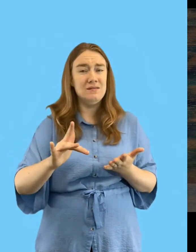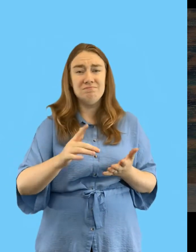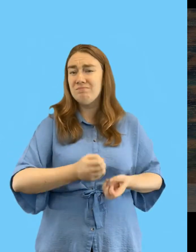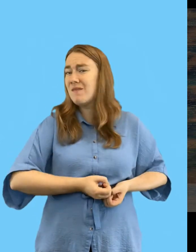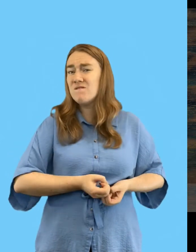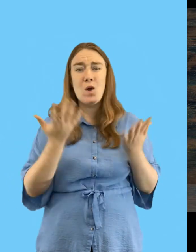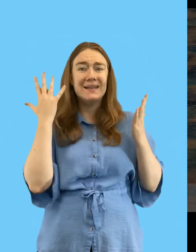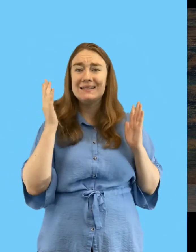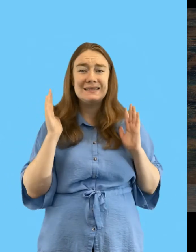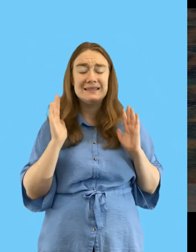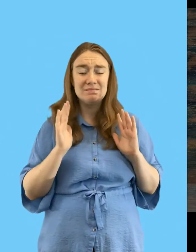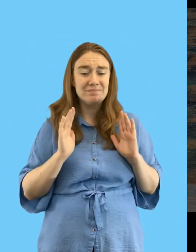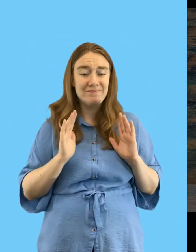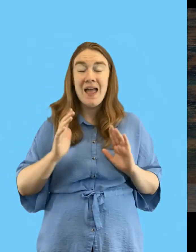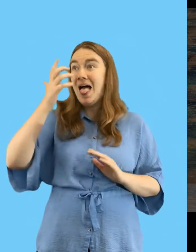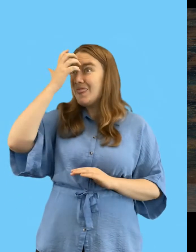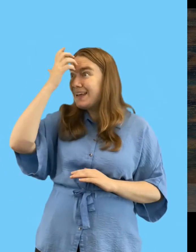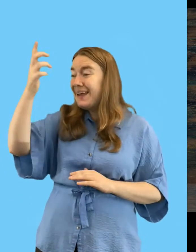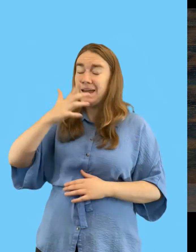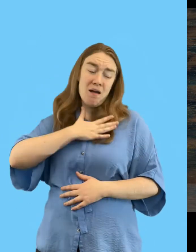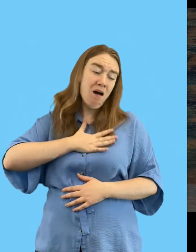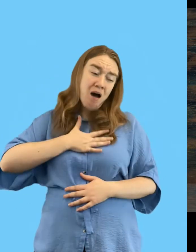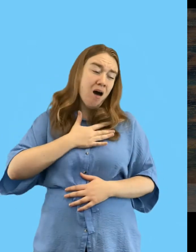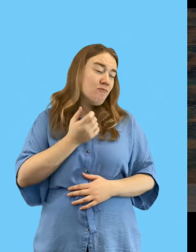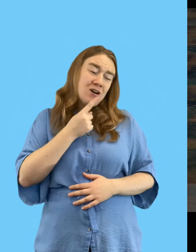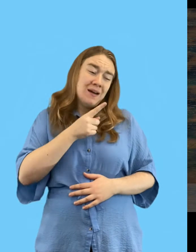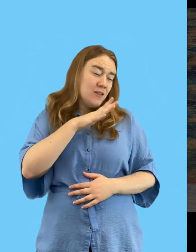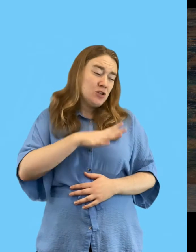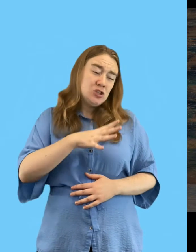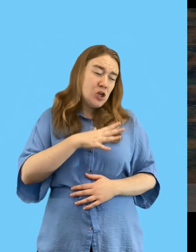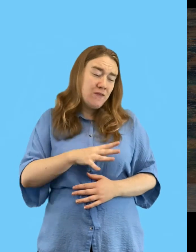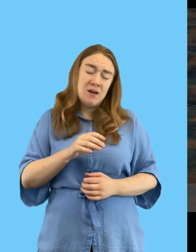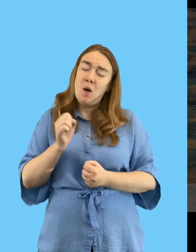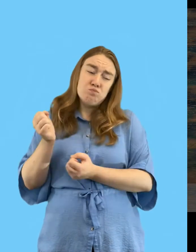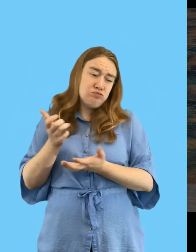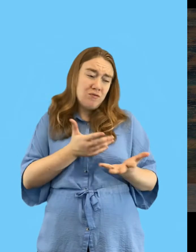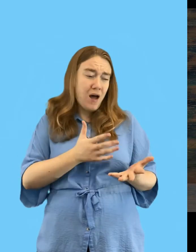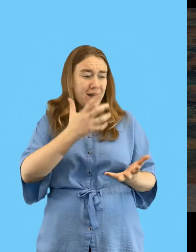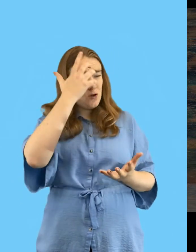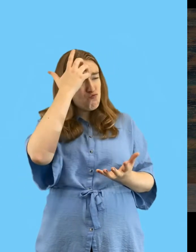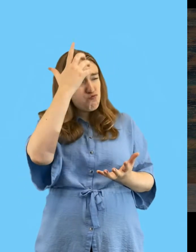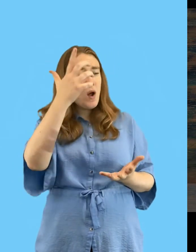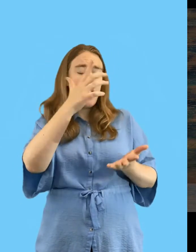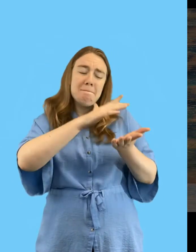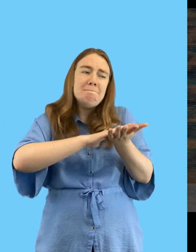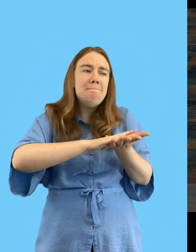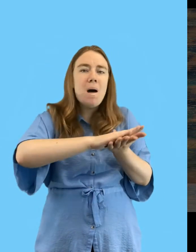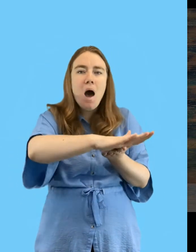to himself, the king has compassion on the servant and provides him with a royal pardon.